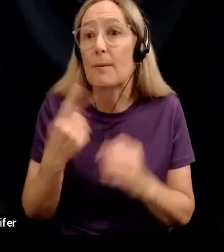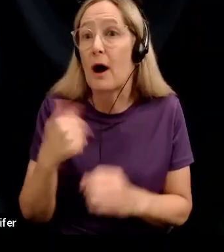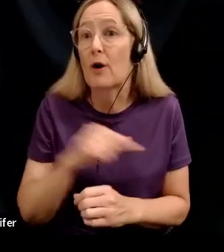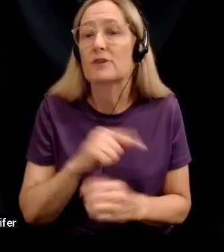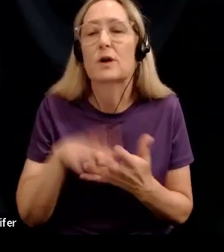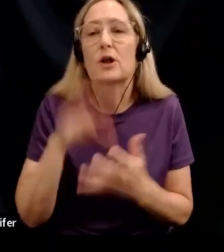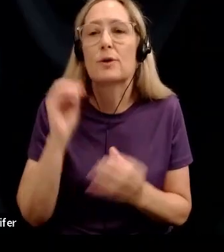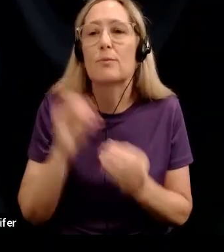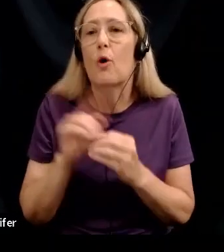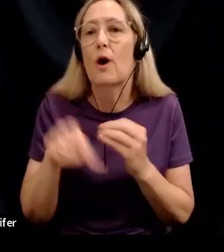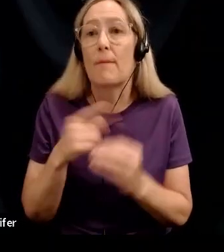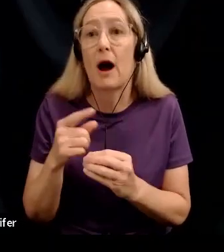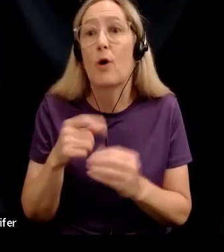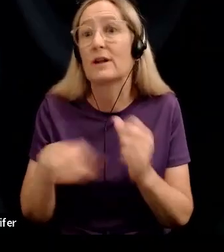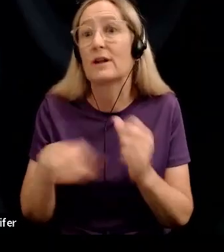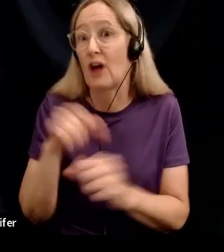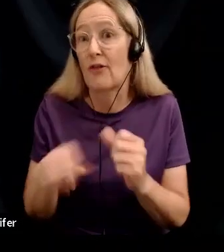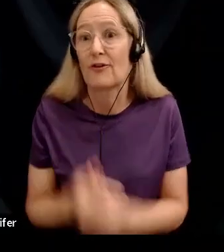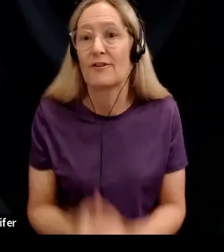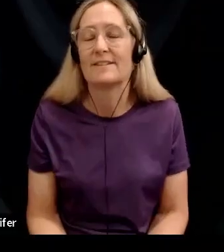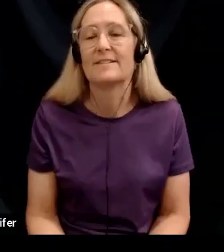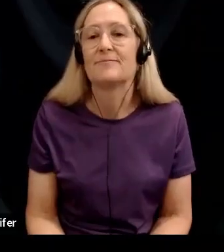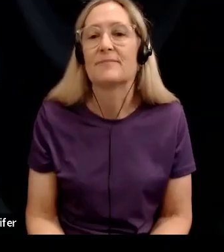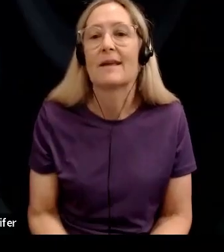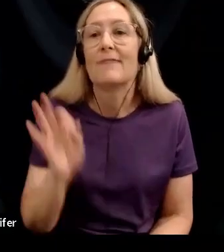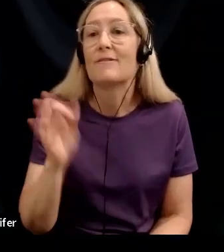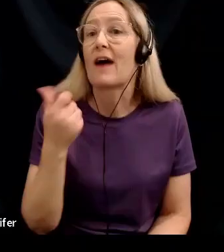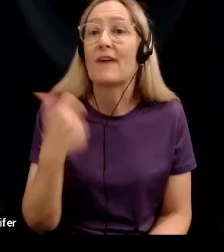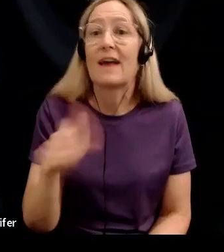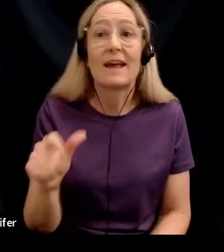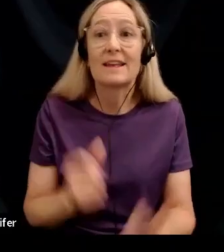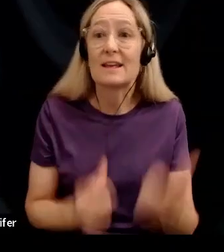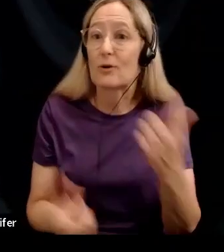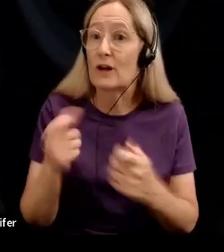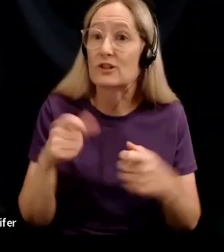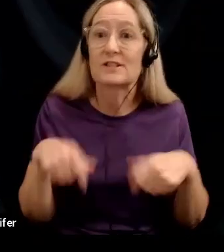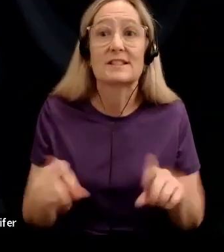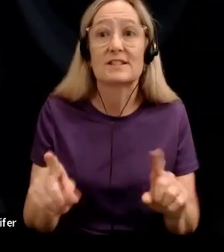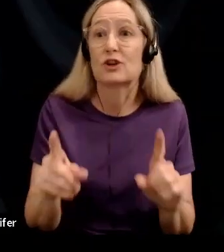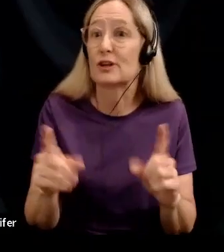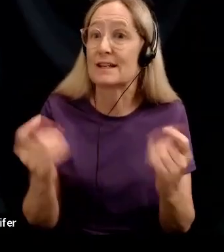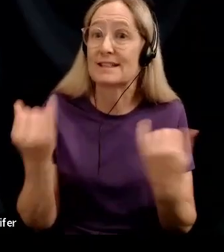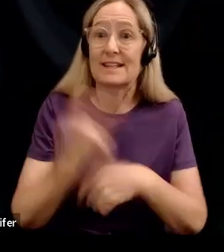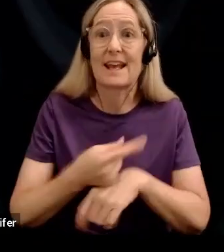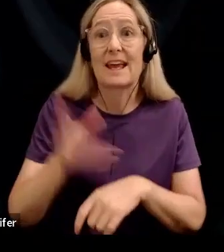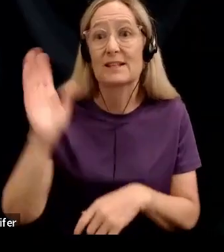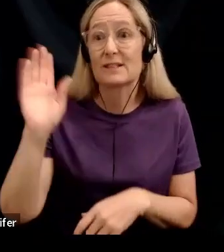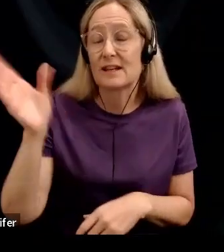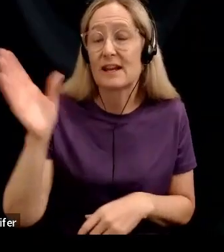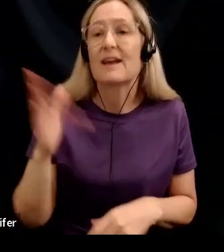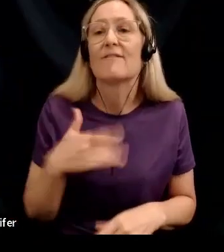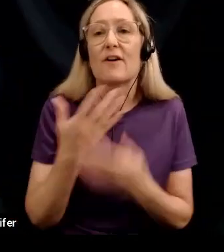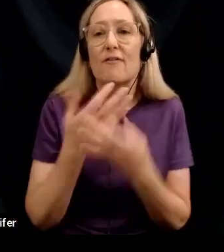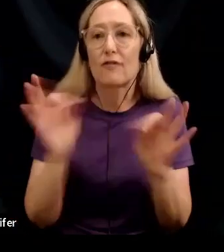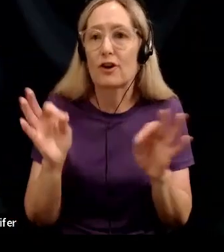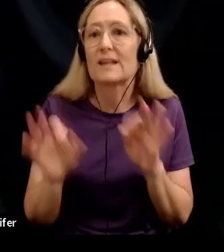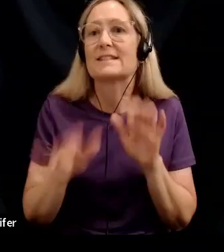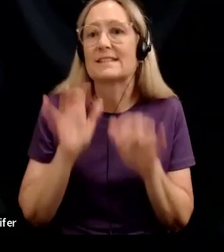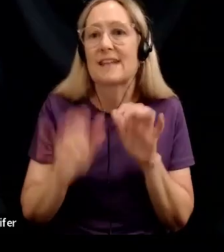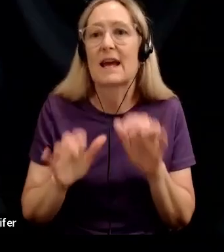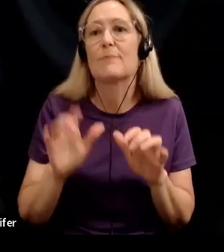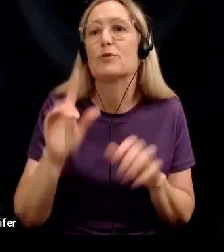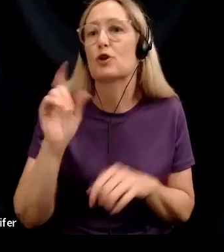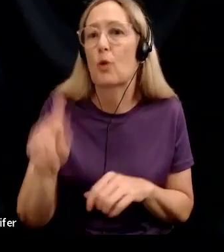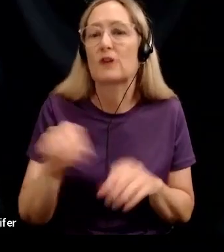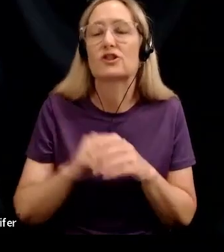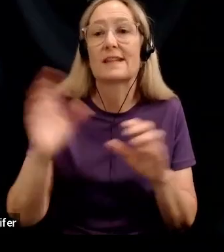a little bit about each other. If you have any questions during today's session, please feel free to enter your question into